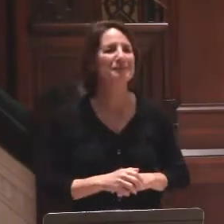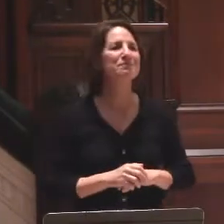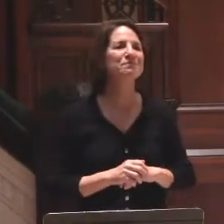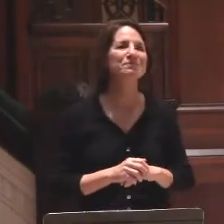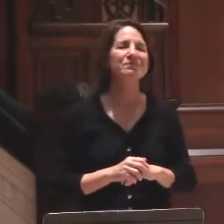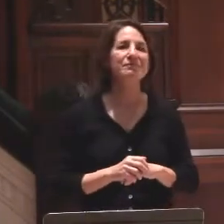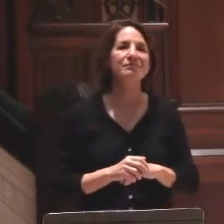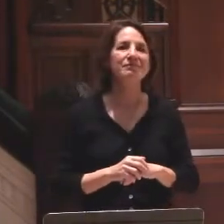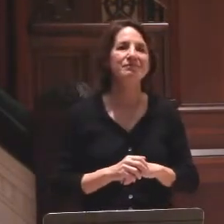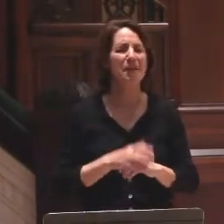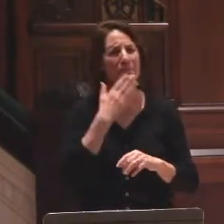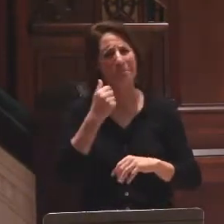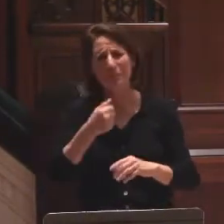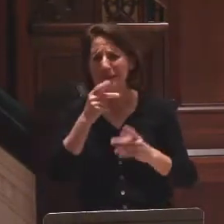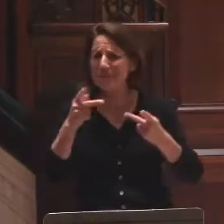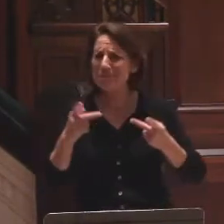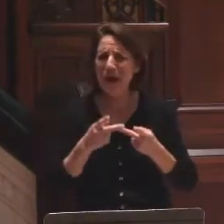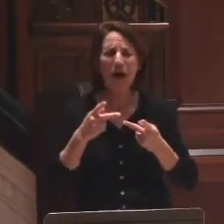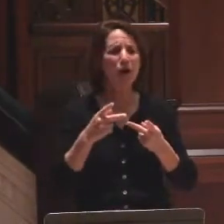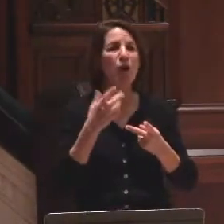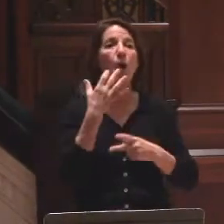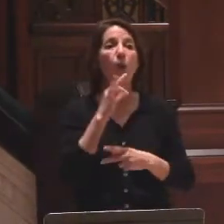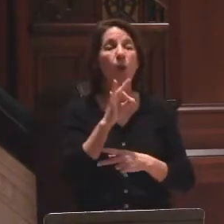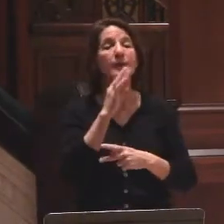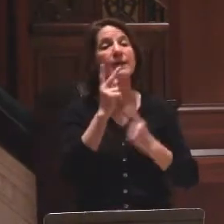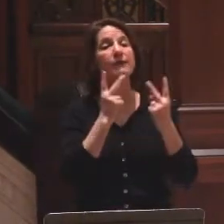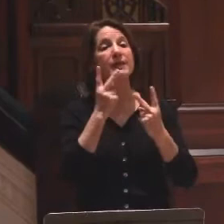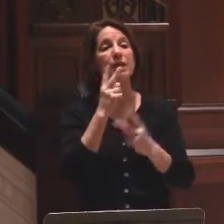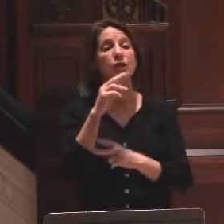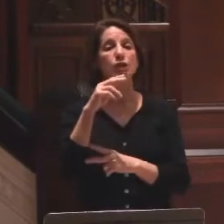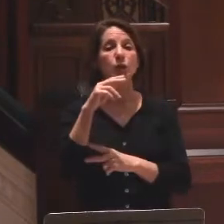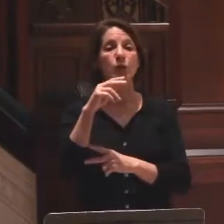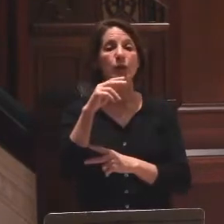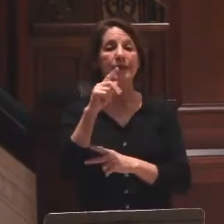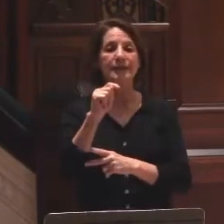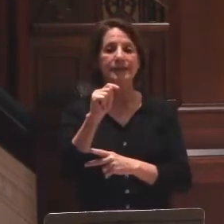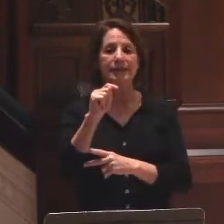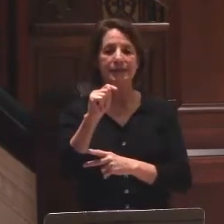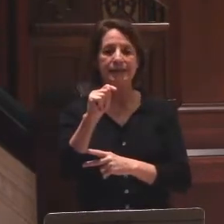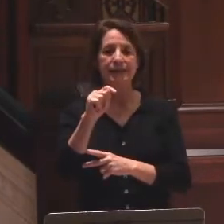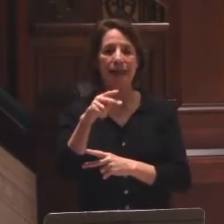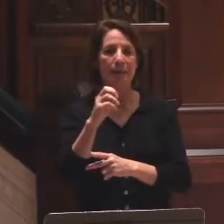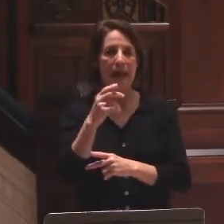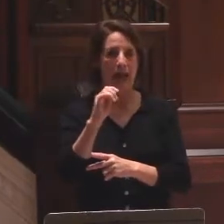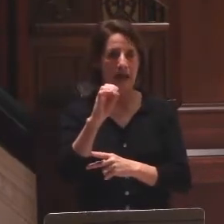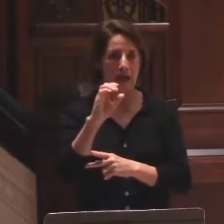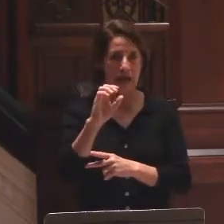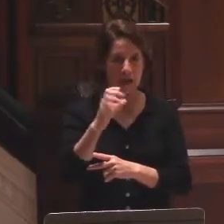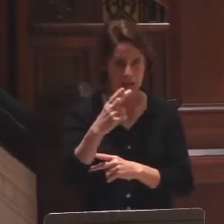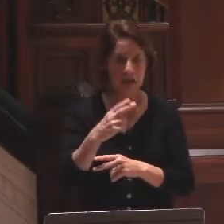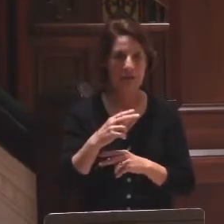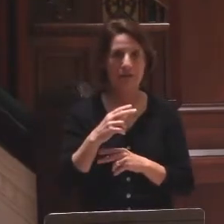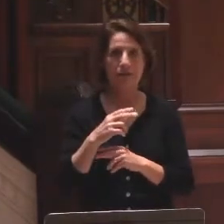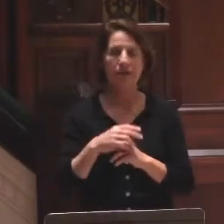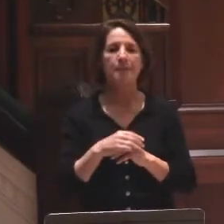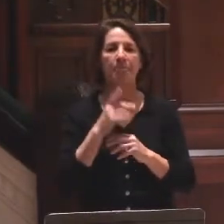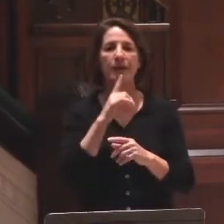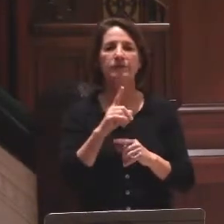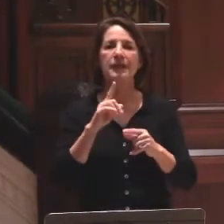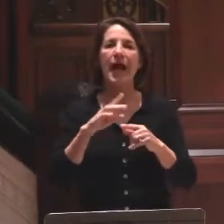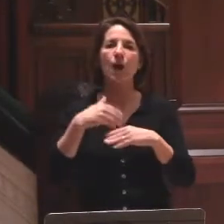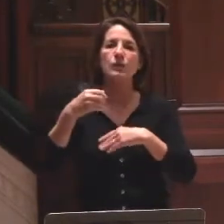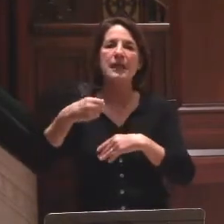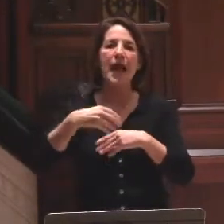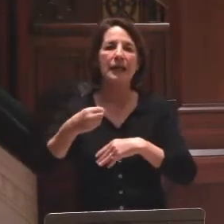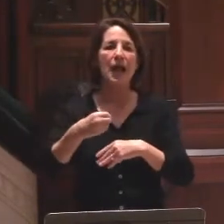A highlight of the trip was our visit to Tepeyac, which is a town outside of Mexico City. And there we heard the story of the Virgin